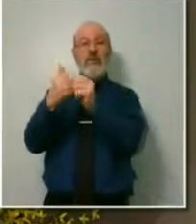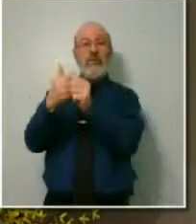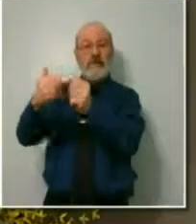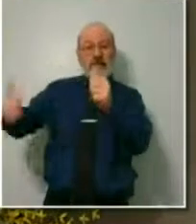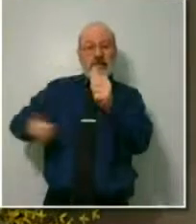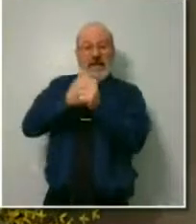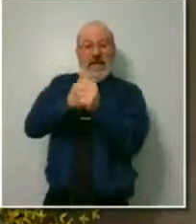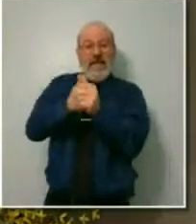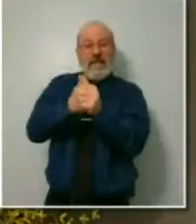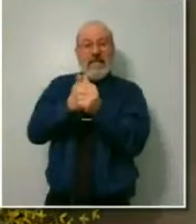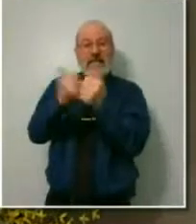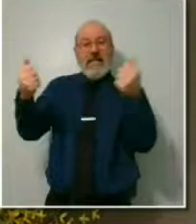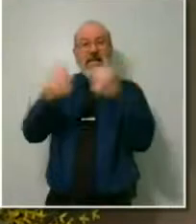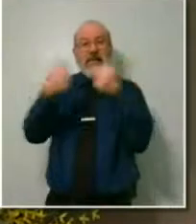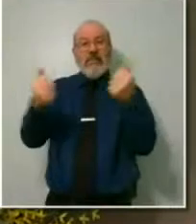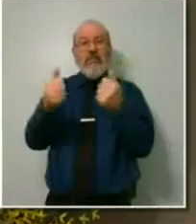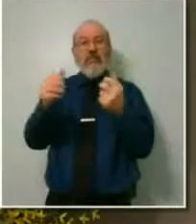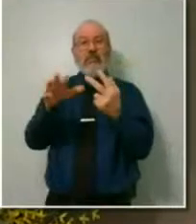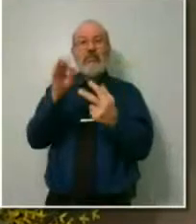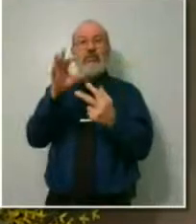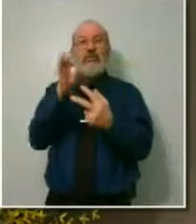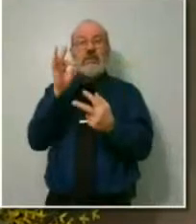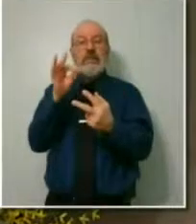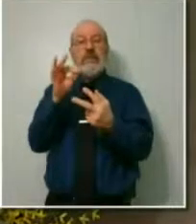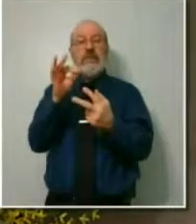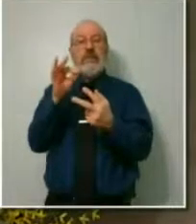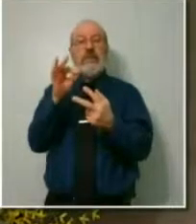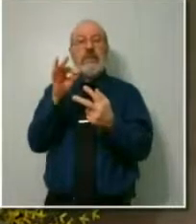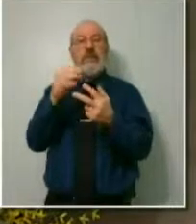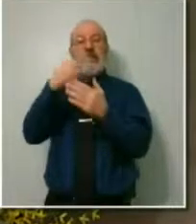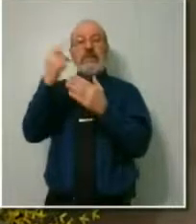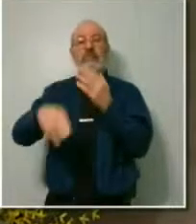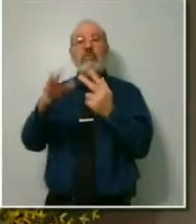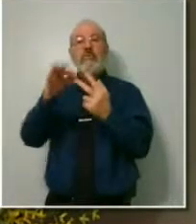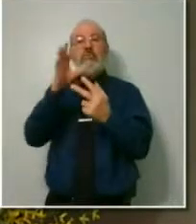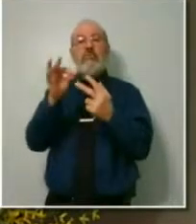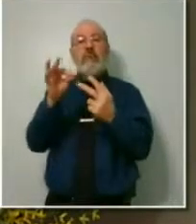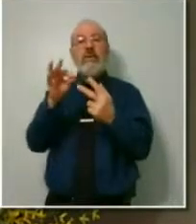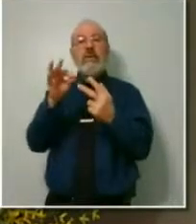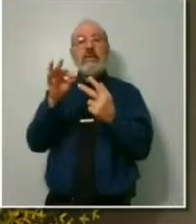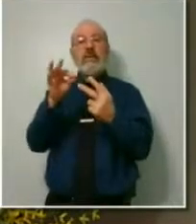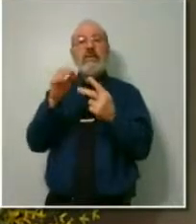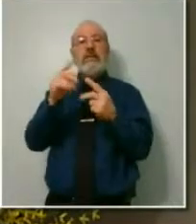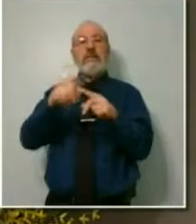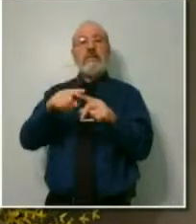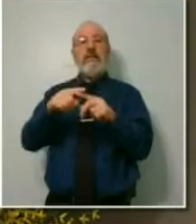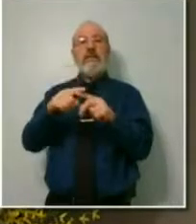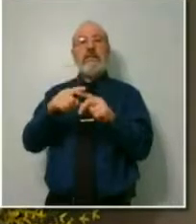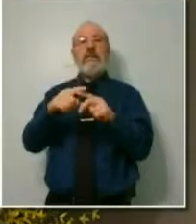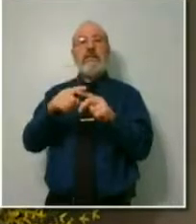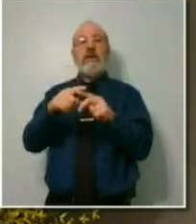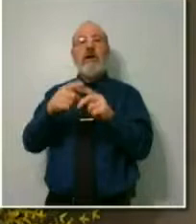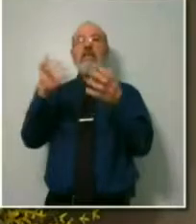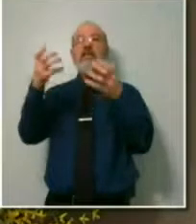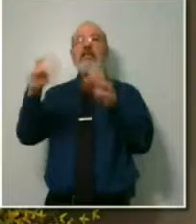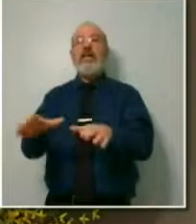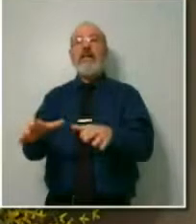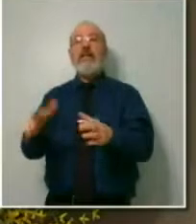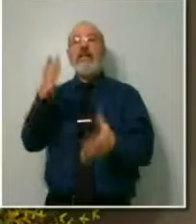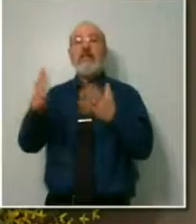It's your choice, and the consequence of your choice is totally based on chance. You might get